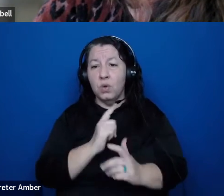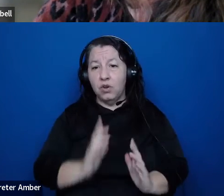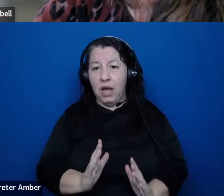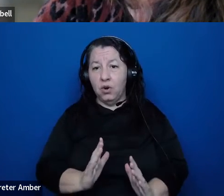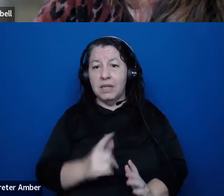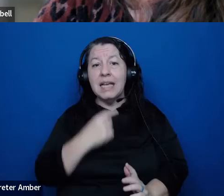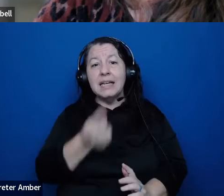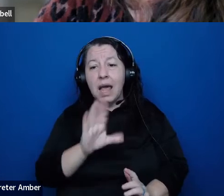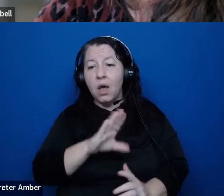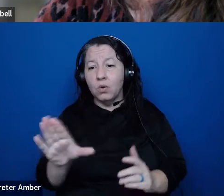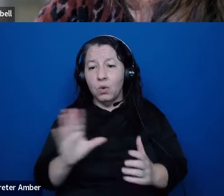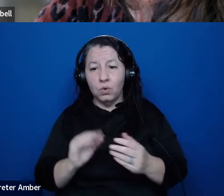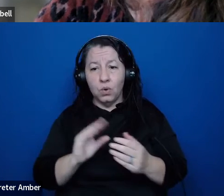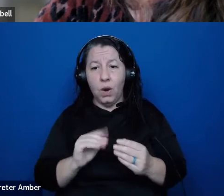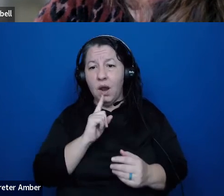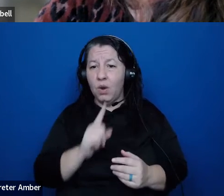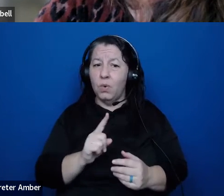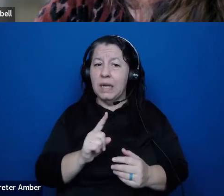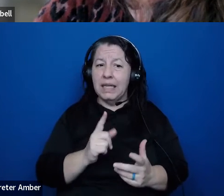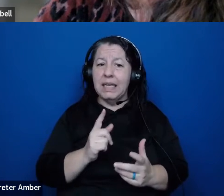there as a resource. So if